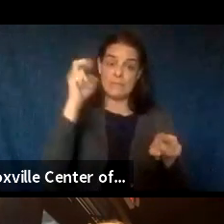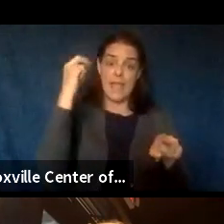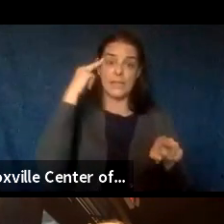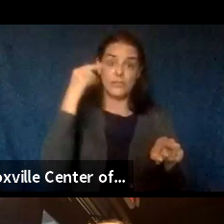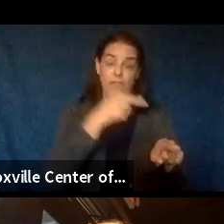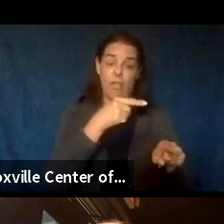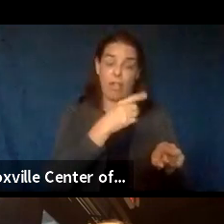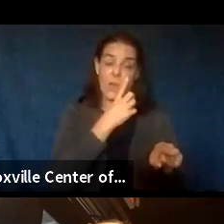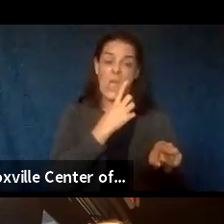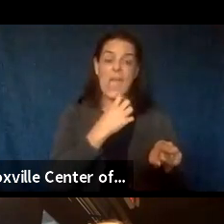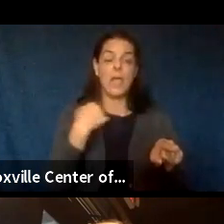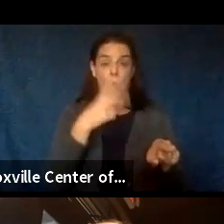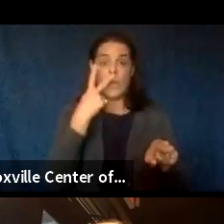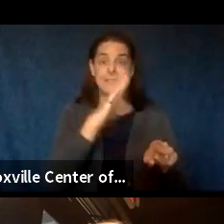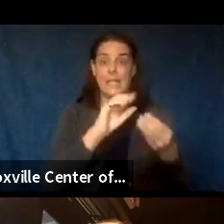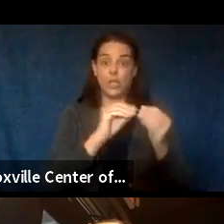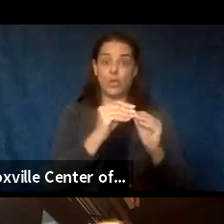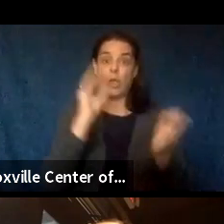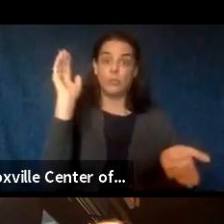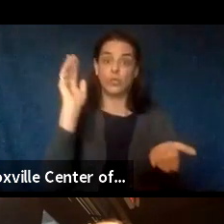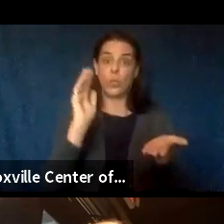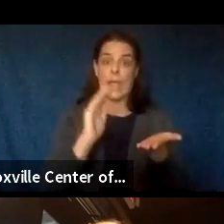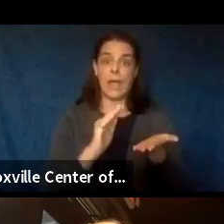and we've seen their case counts go down.